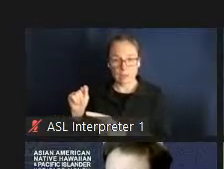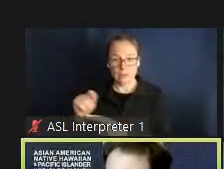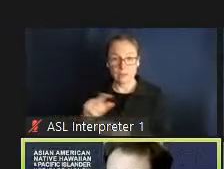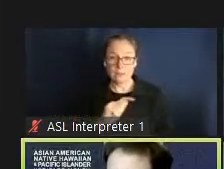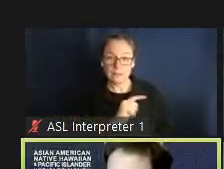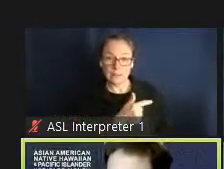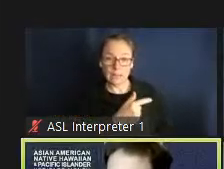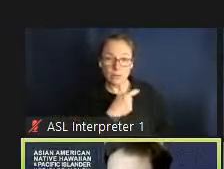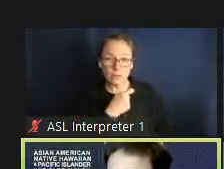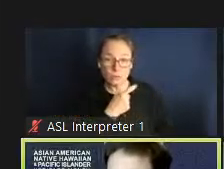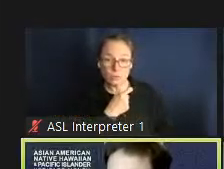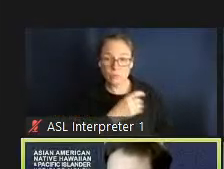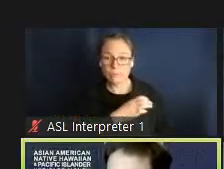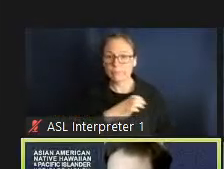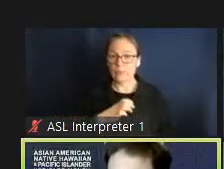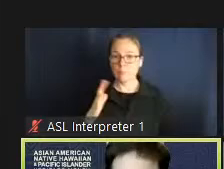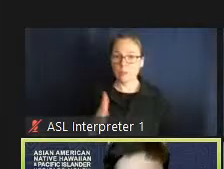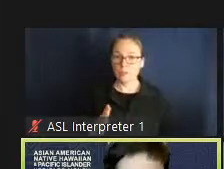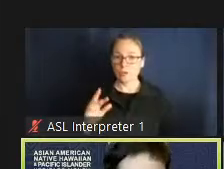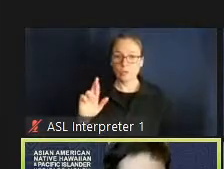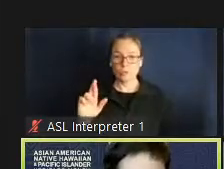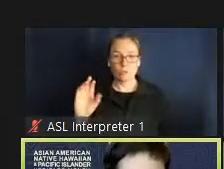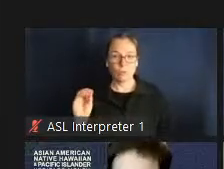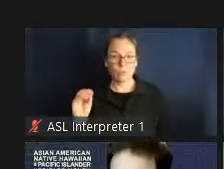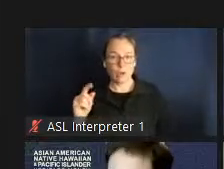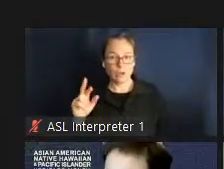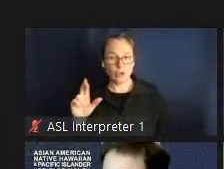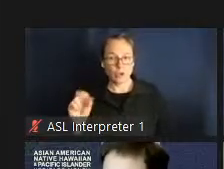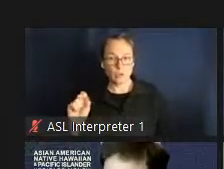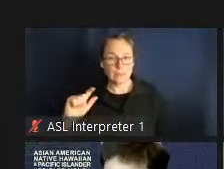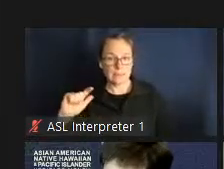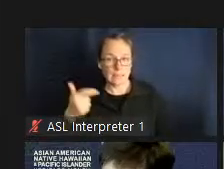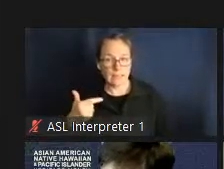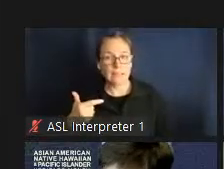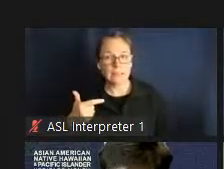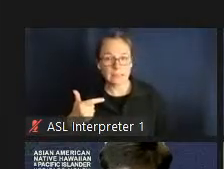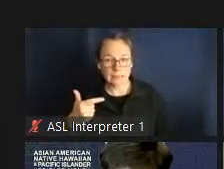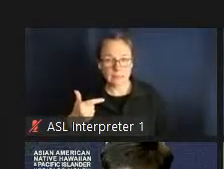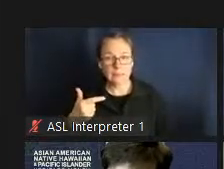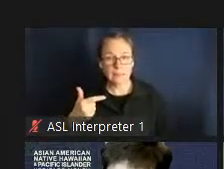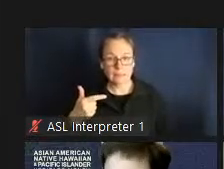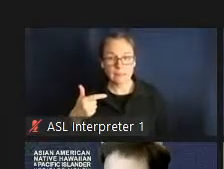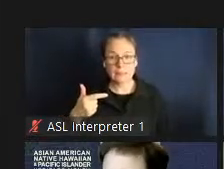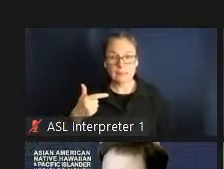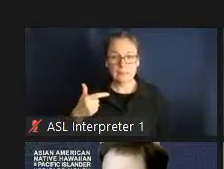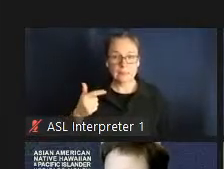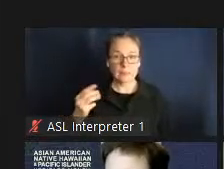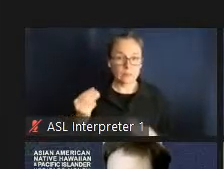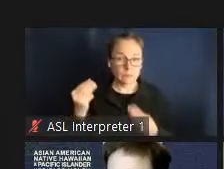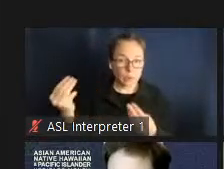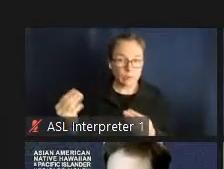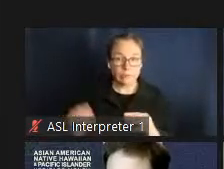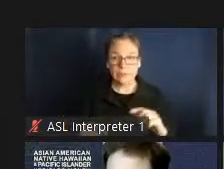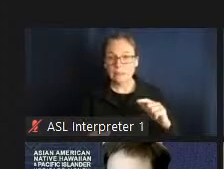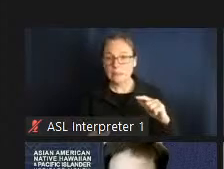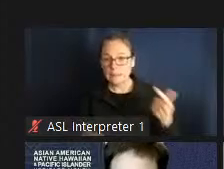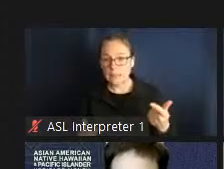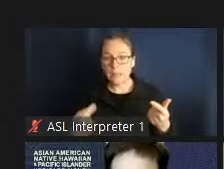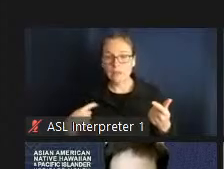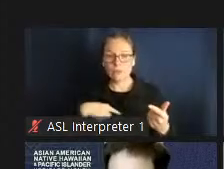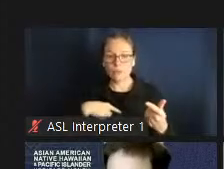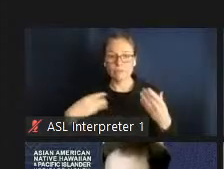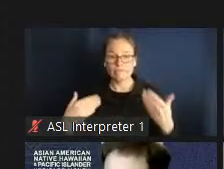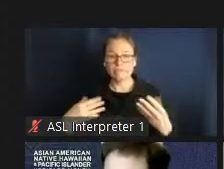Commissioner Rogers. Commissioner Rogers gives a second. Moved and seconded that we adopt the